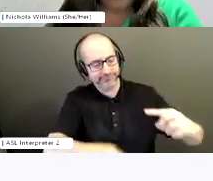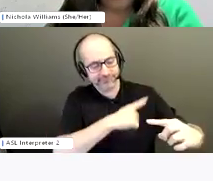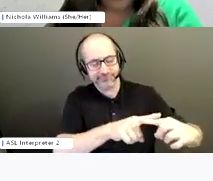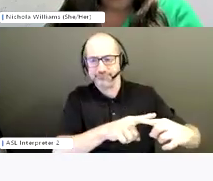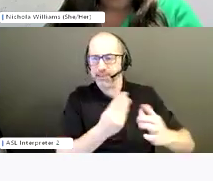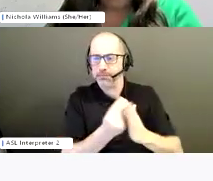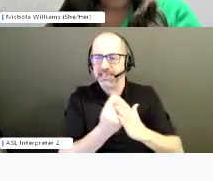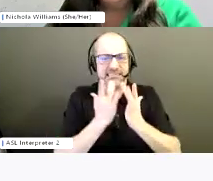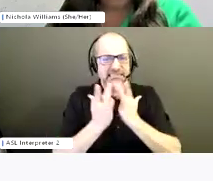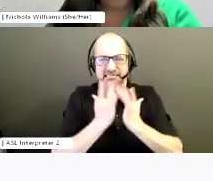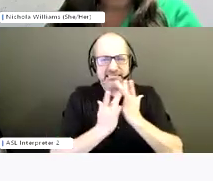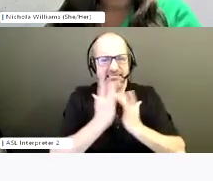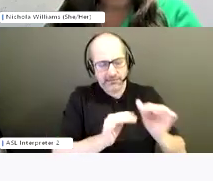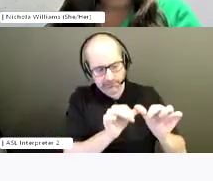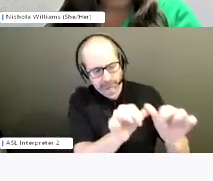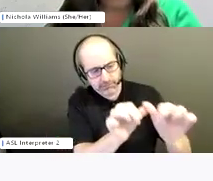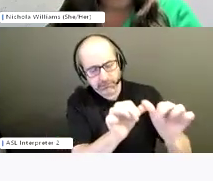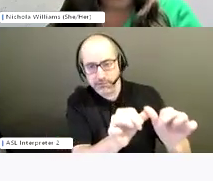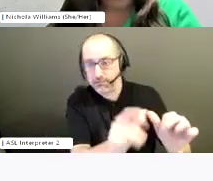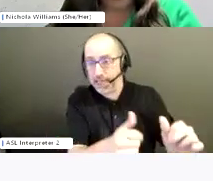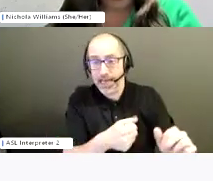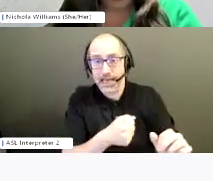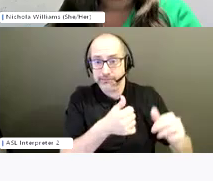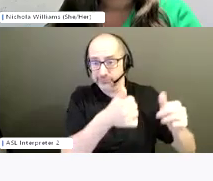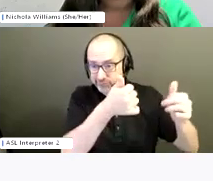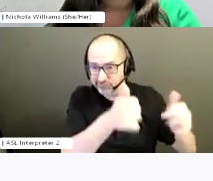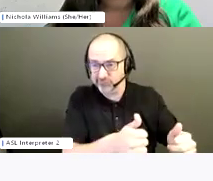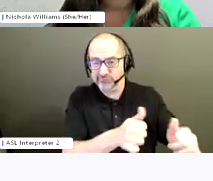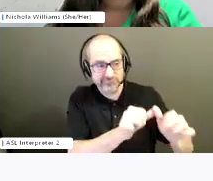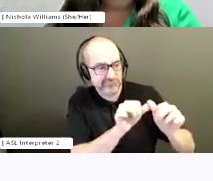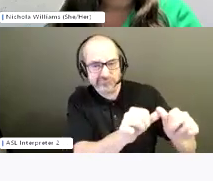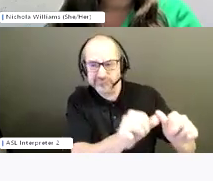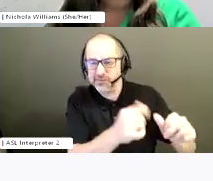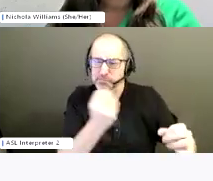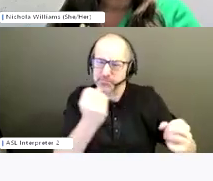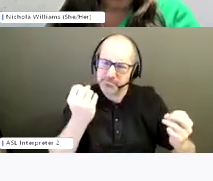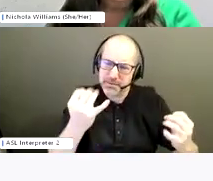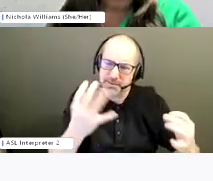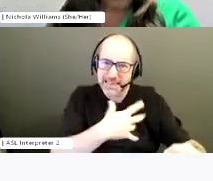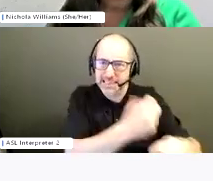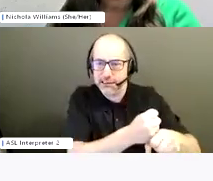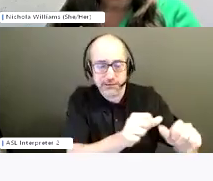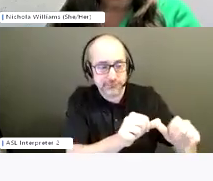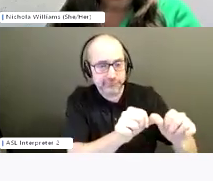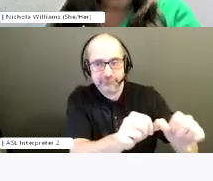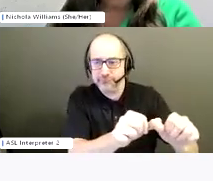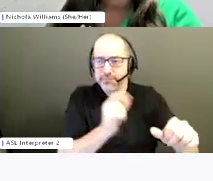insecurity. These impacts can last for years. Survivors often struggle to rebuild independence and stability, especially when